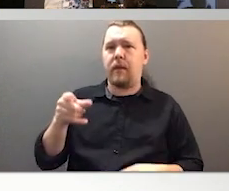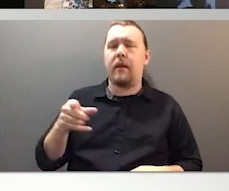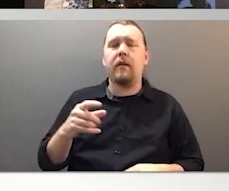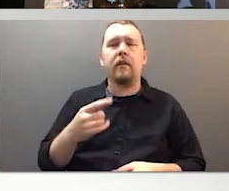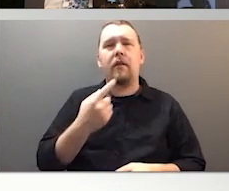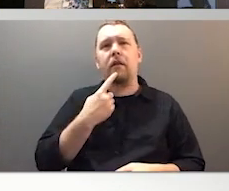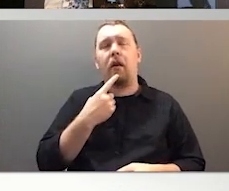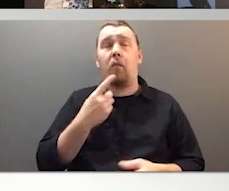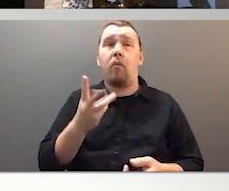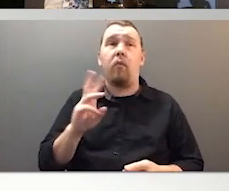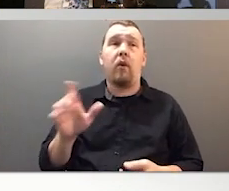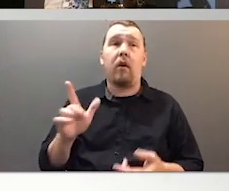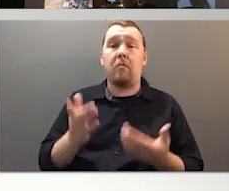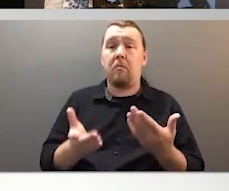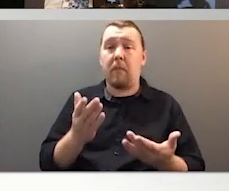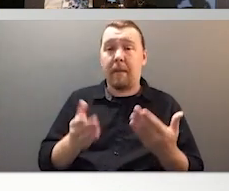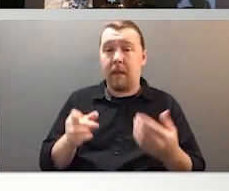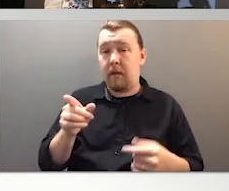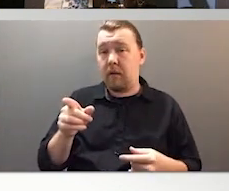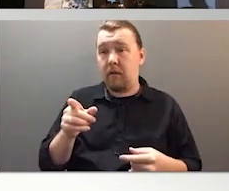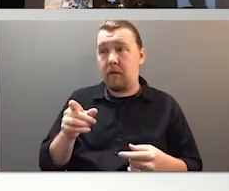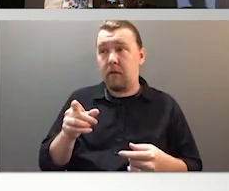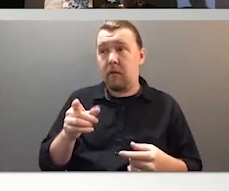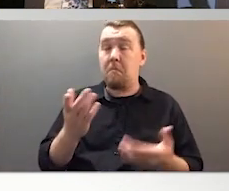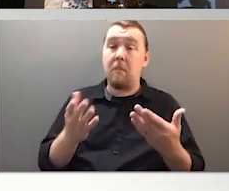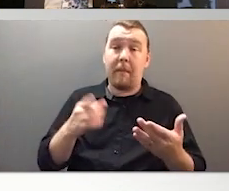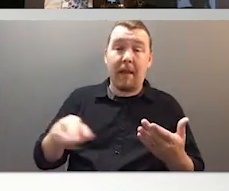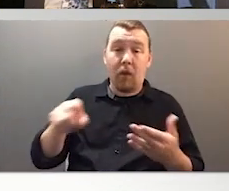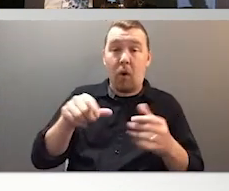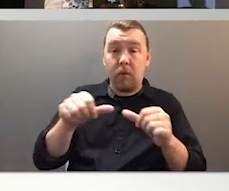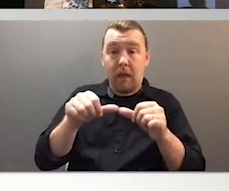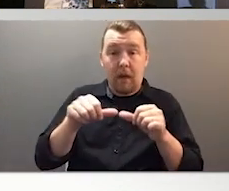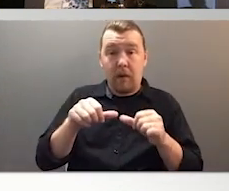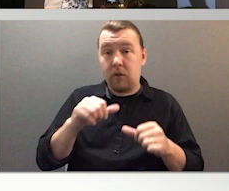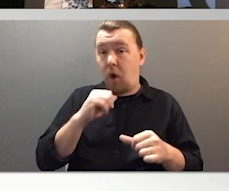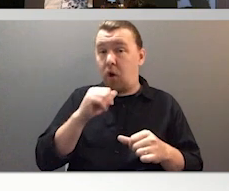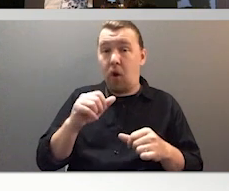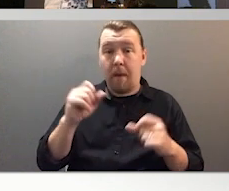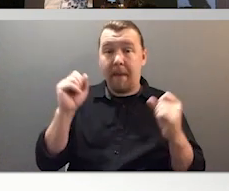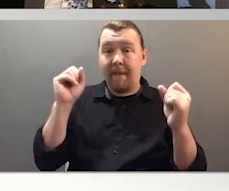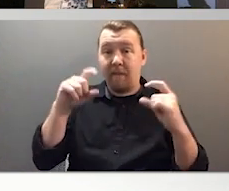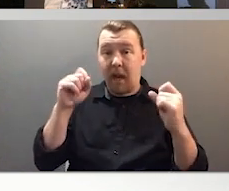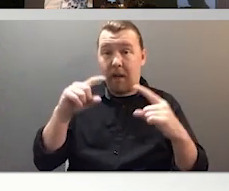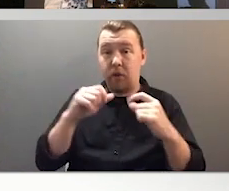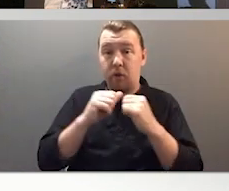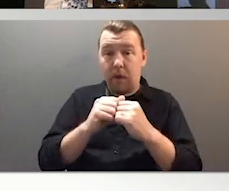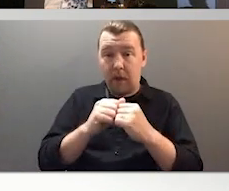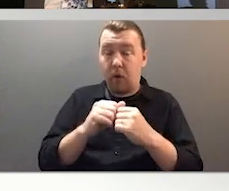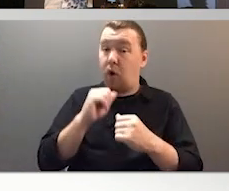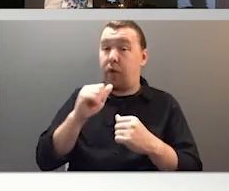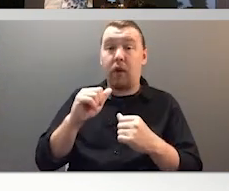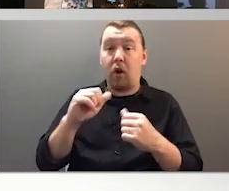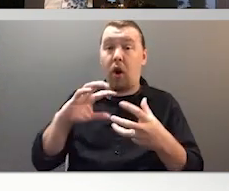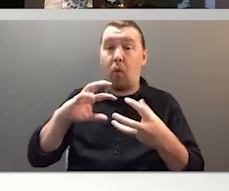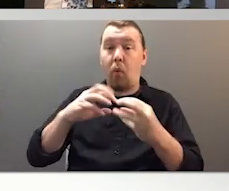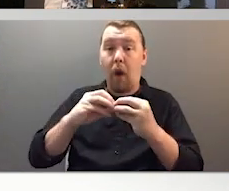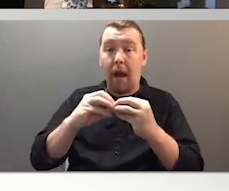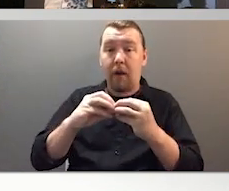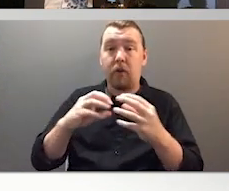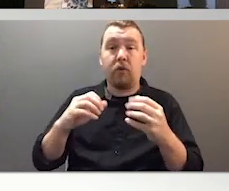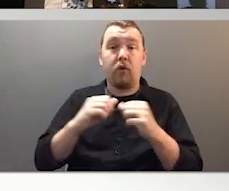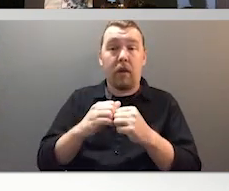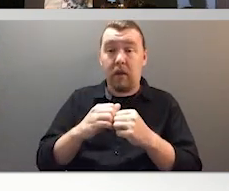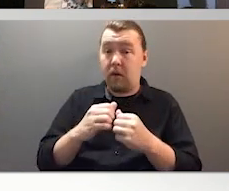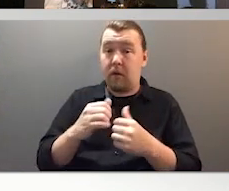maybe those areas aren't being fired together and wired together for a reason, whether it's blood